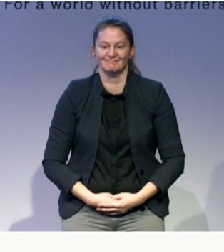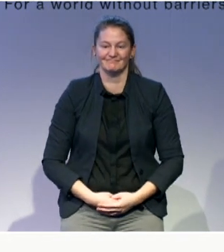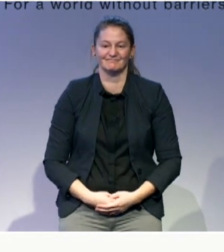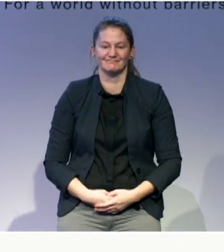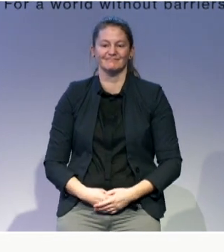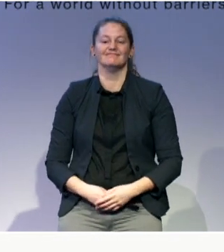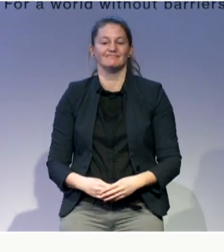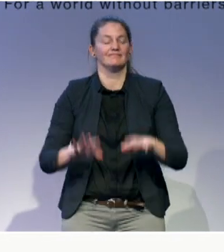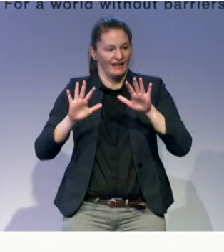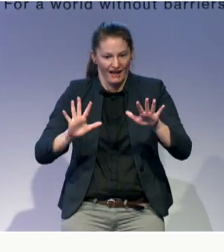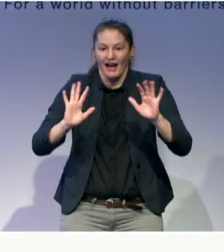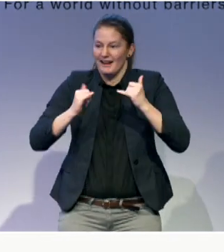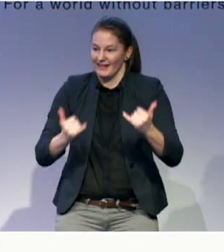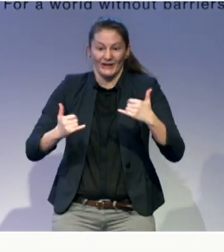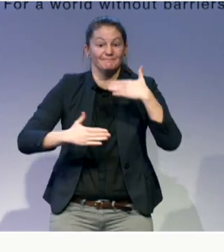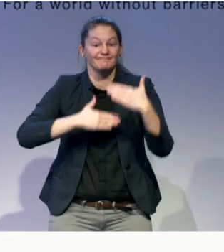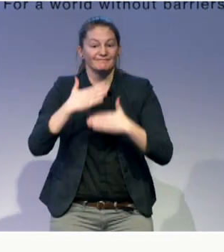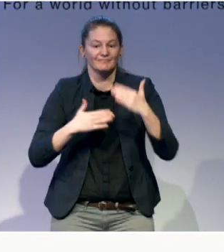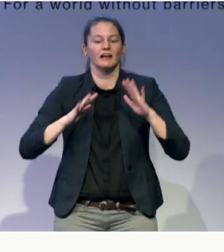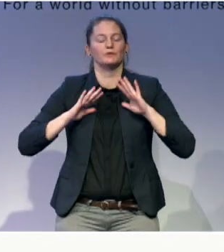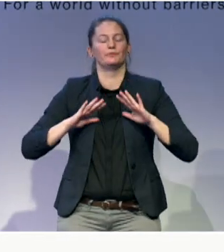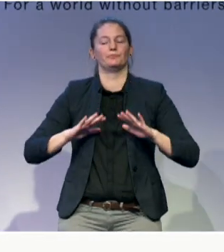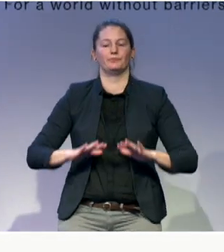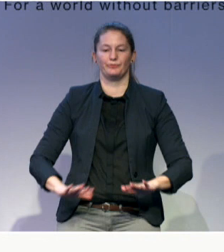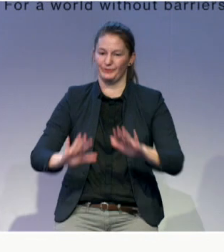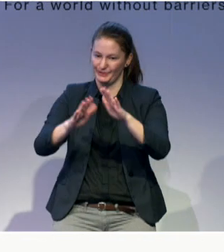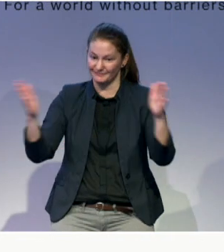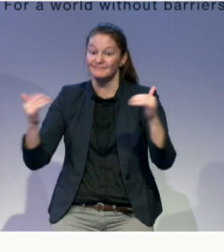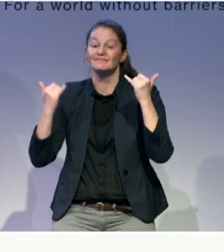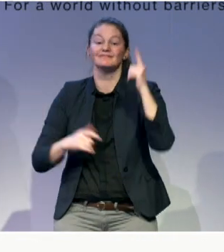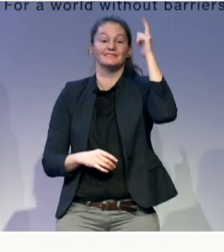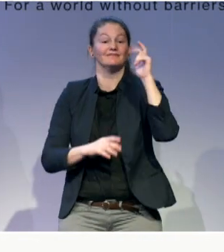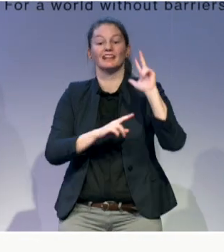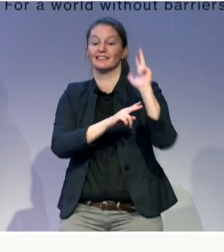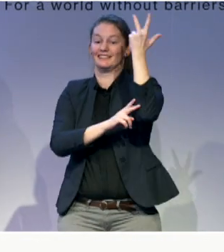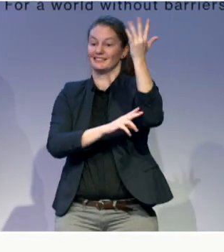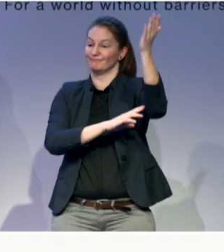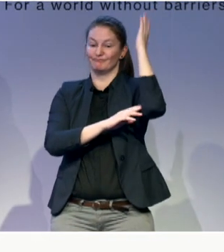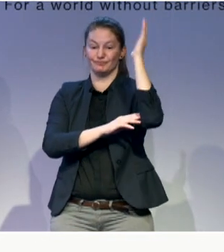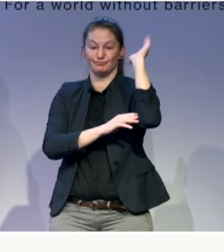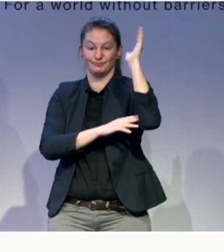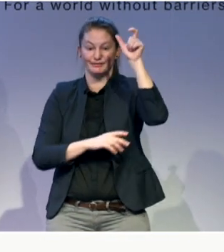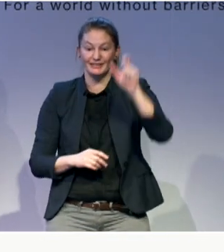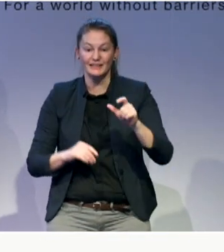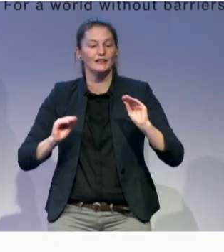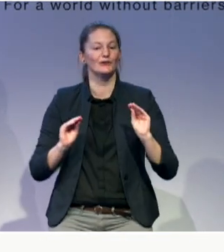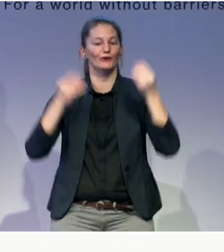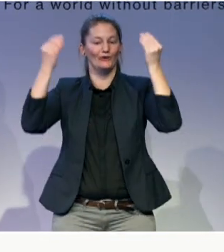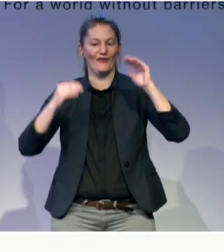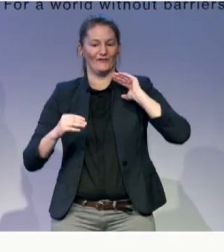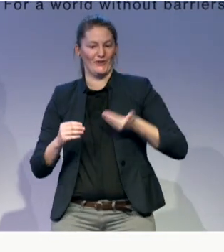delighted to bring on to the stage for our third keynote speech a young woman that I remember meeting